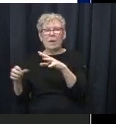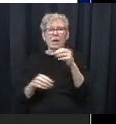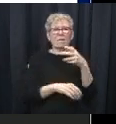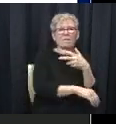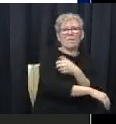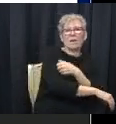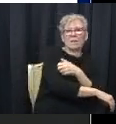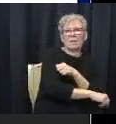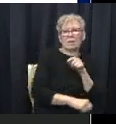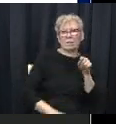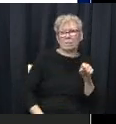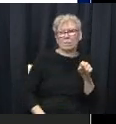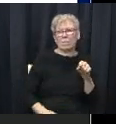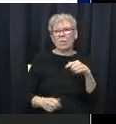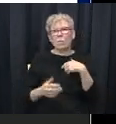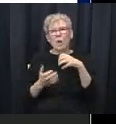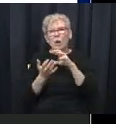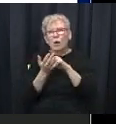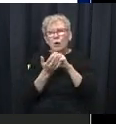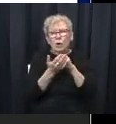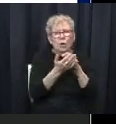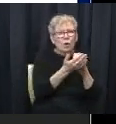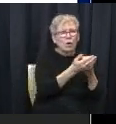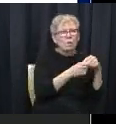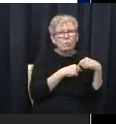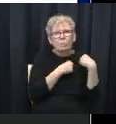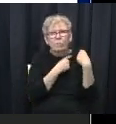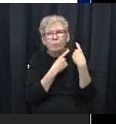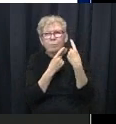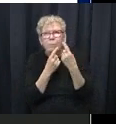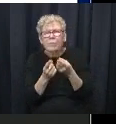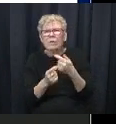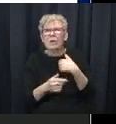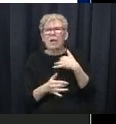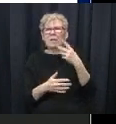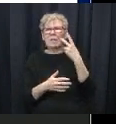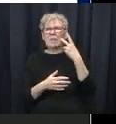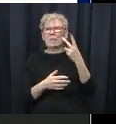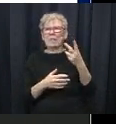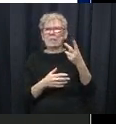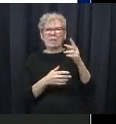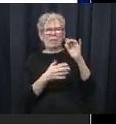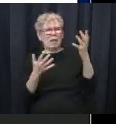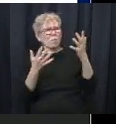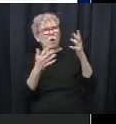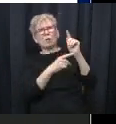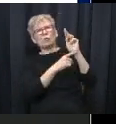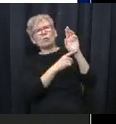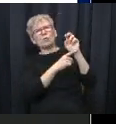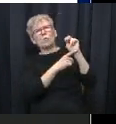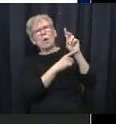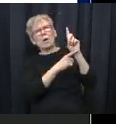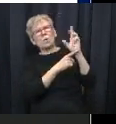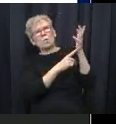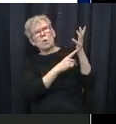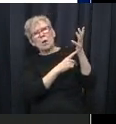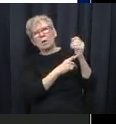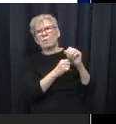epidemiological trends. So this is case counts. You can see that we have had a real sustained decline since